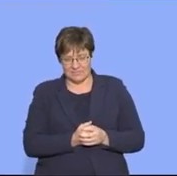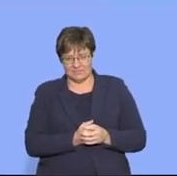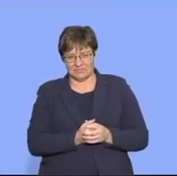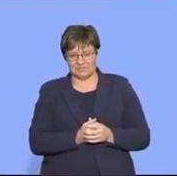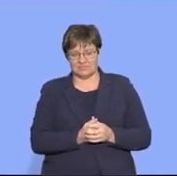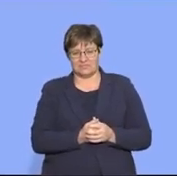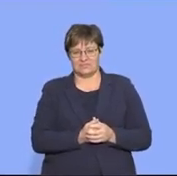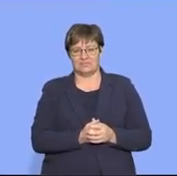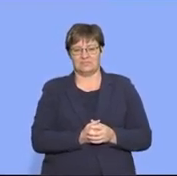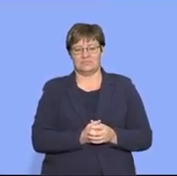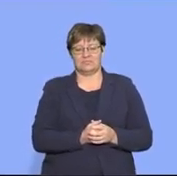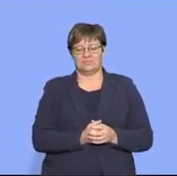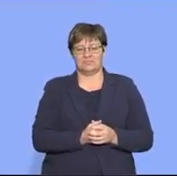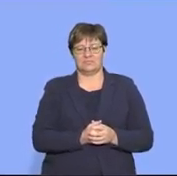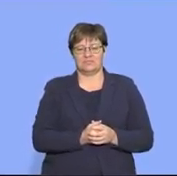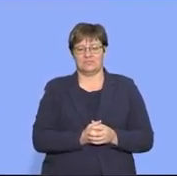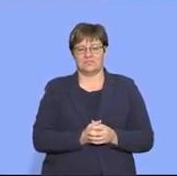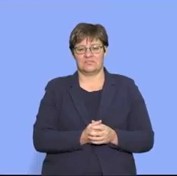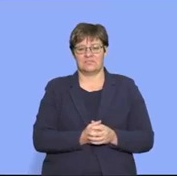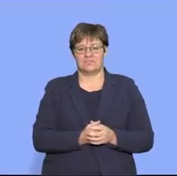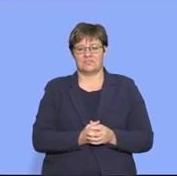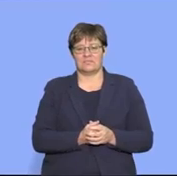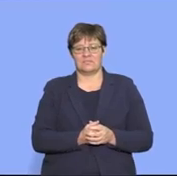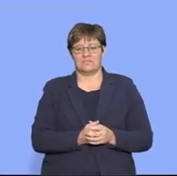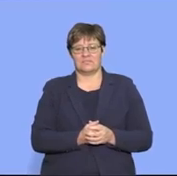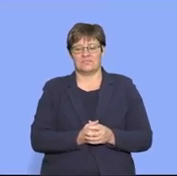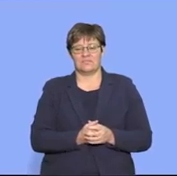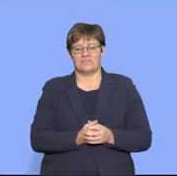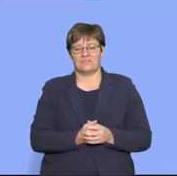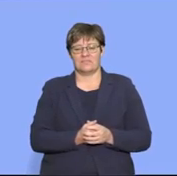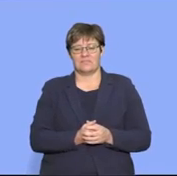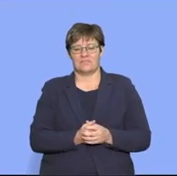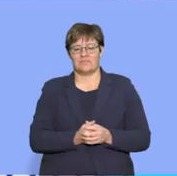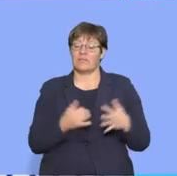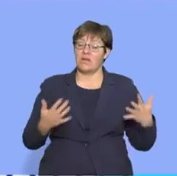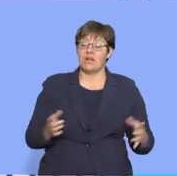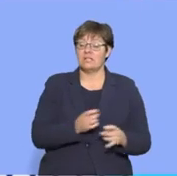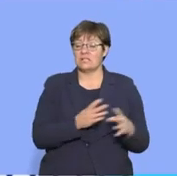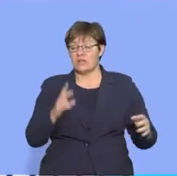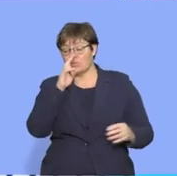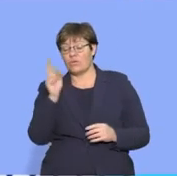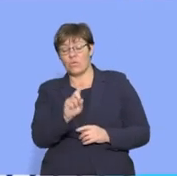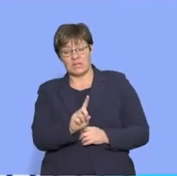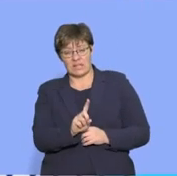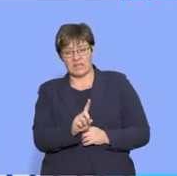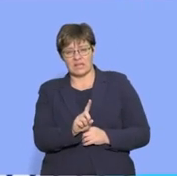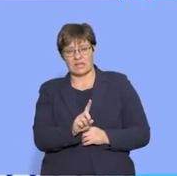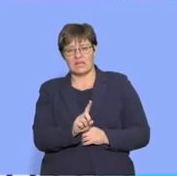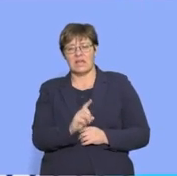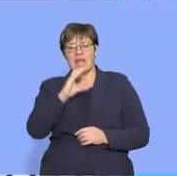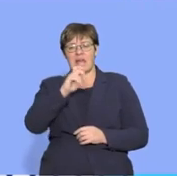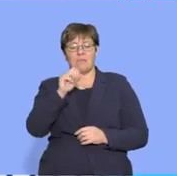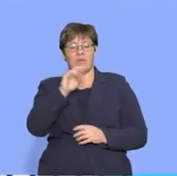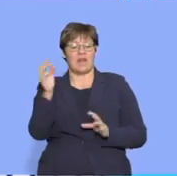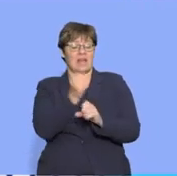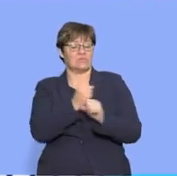skin could be somewhat different to what the scientists think it is. Now, let's start our look